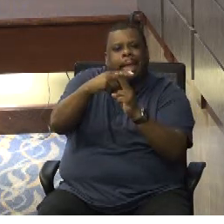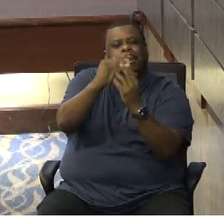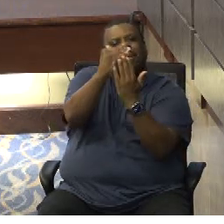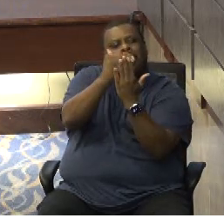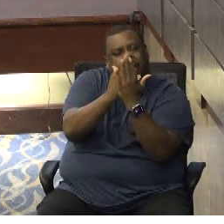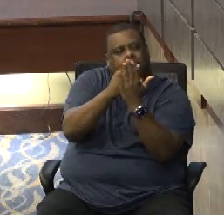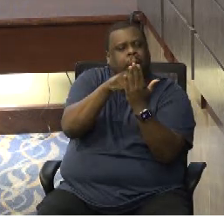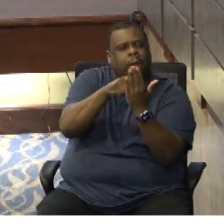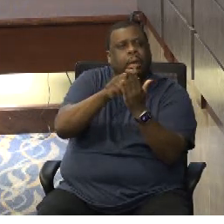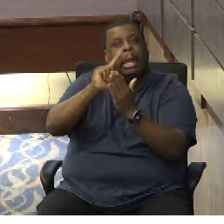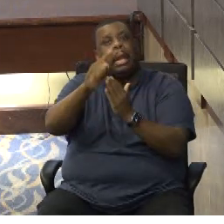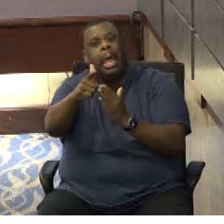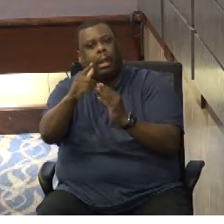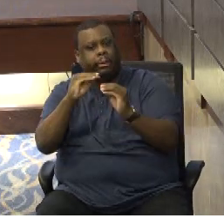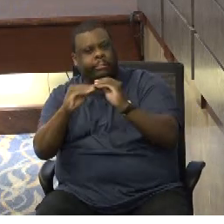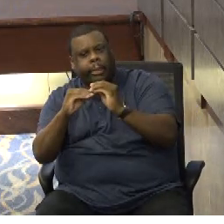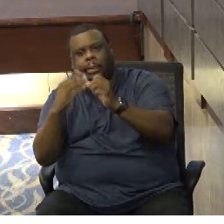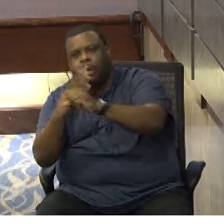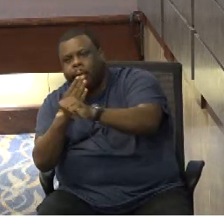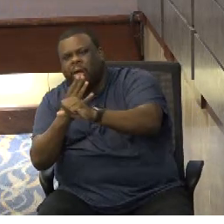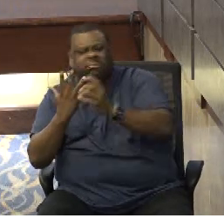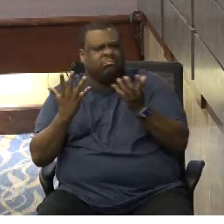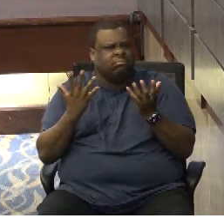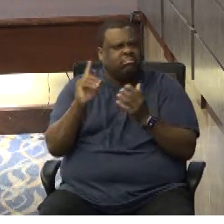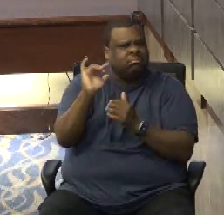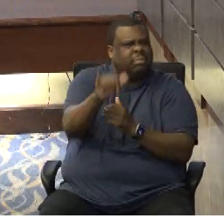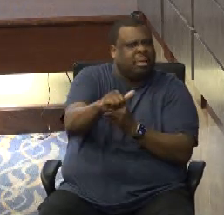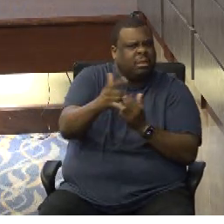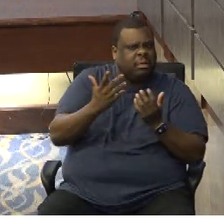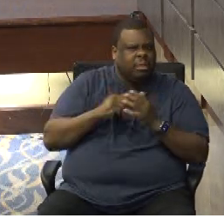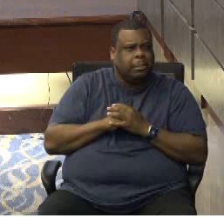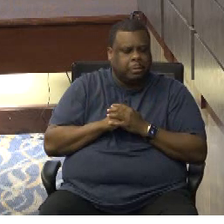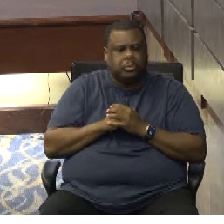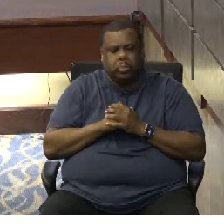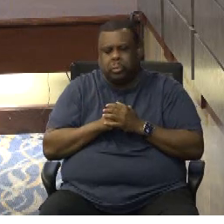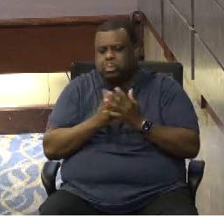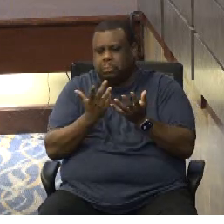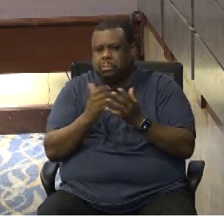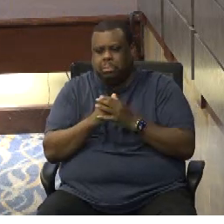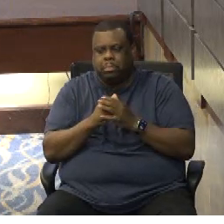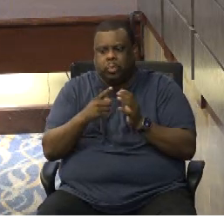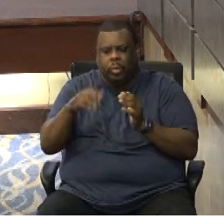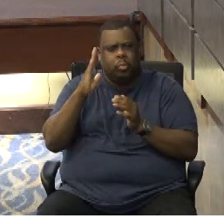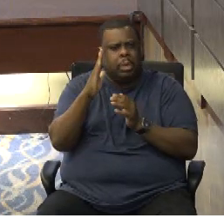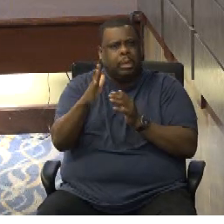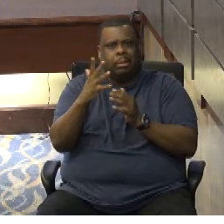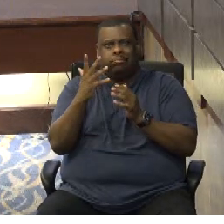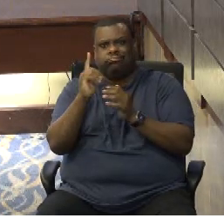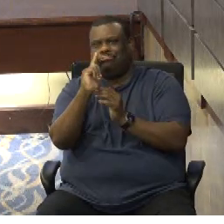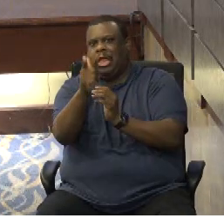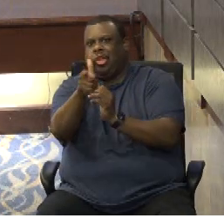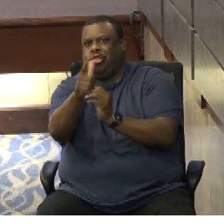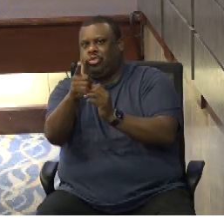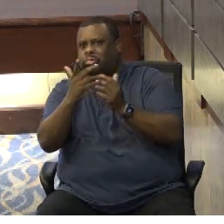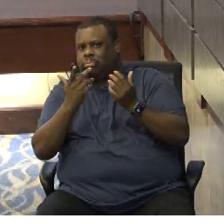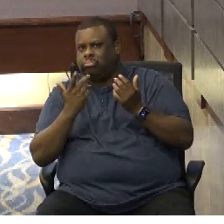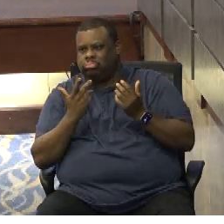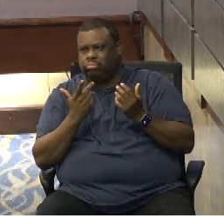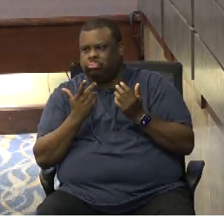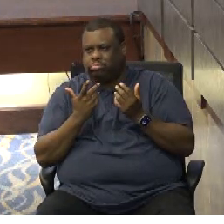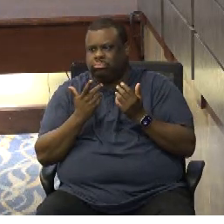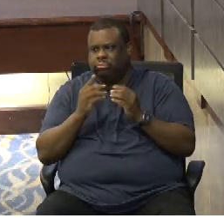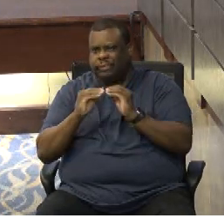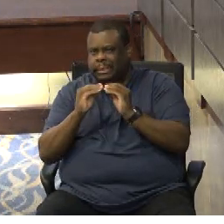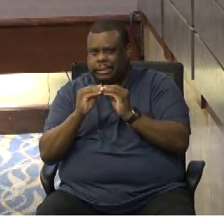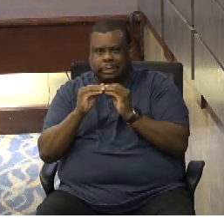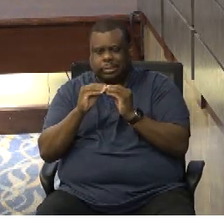to that funding. And again, we anticipate on receiving more as we undertake some of